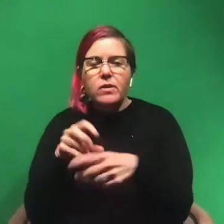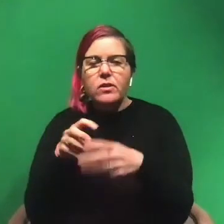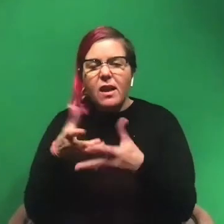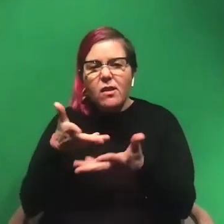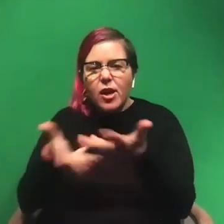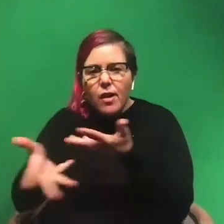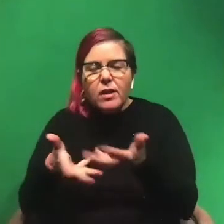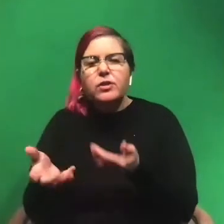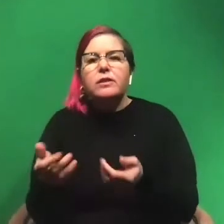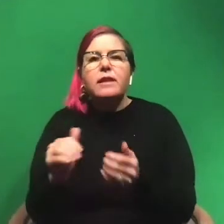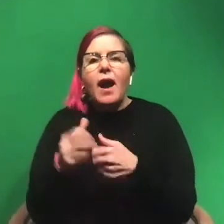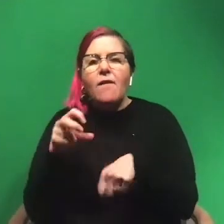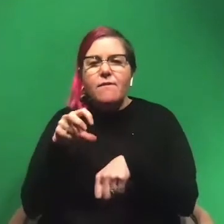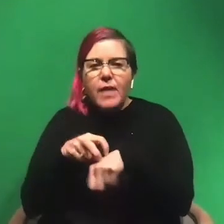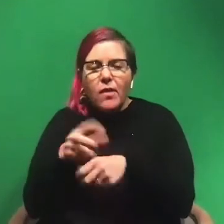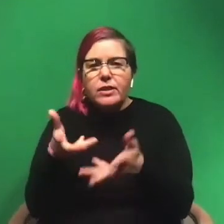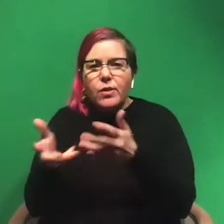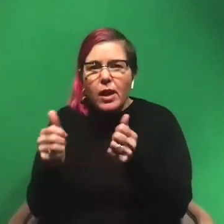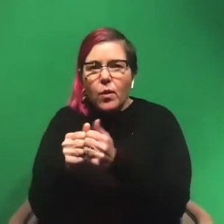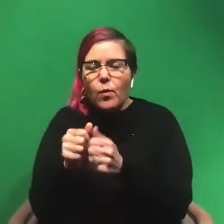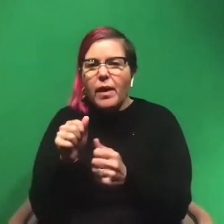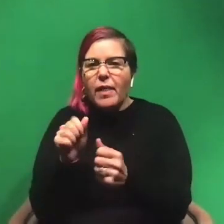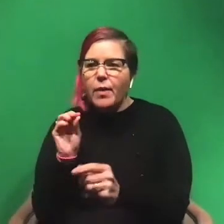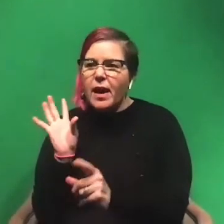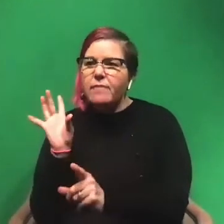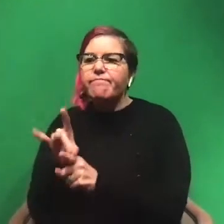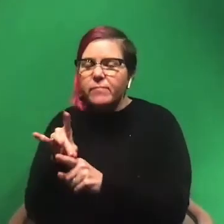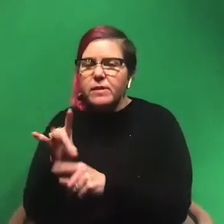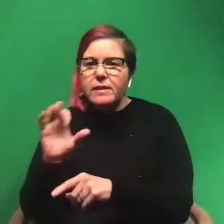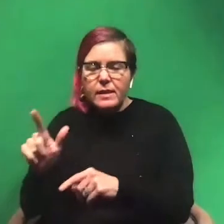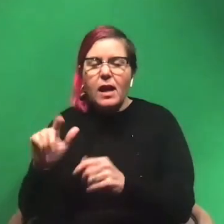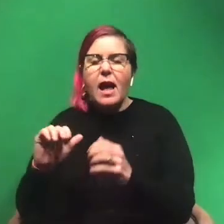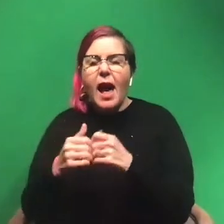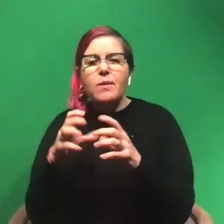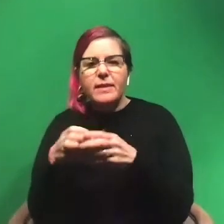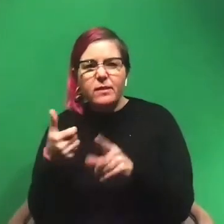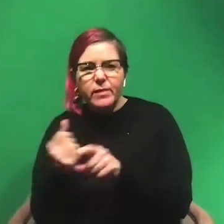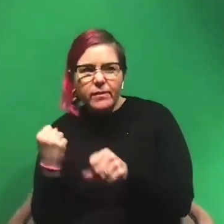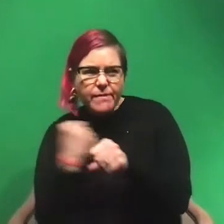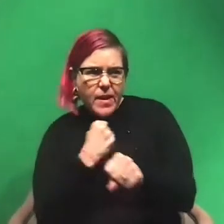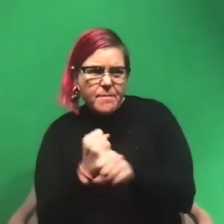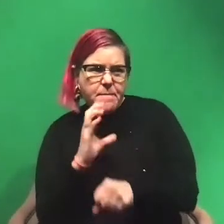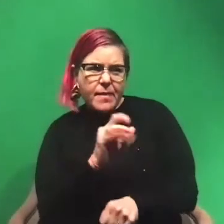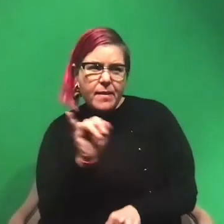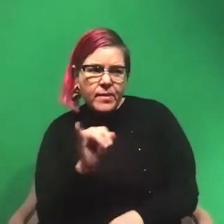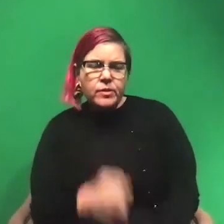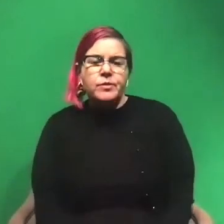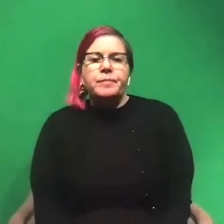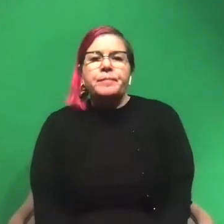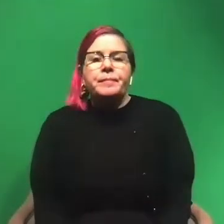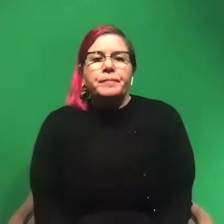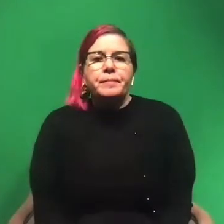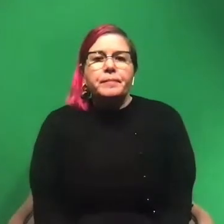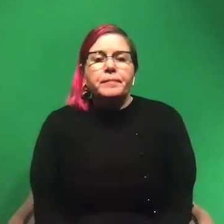how viruses interact with the cells that they infect and how the cells try to fight back the infection. I then